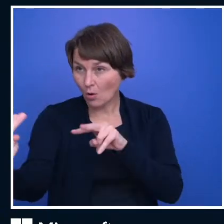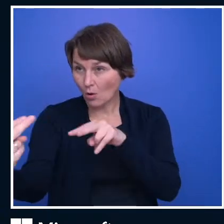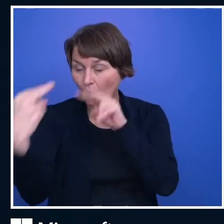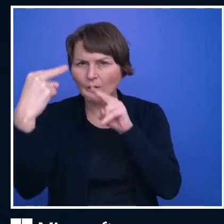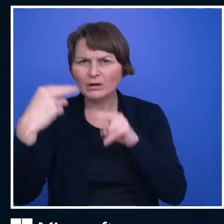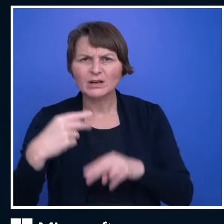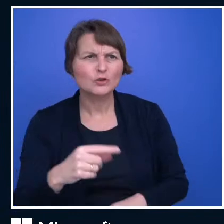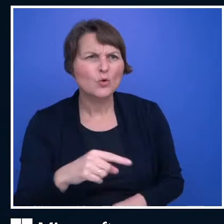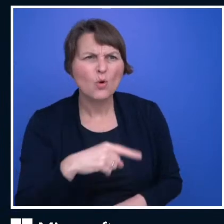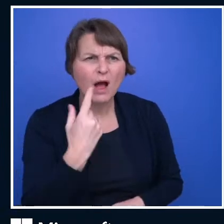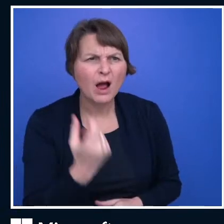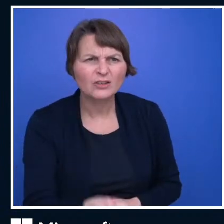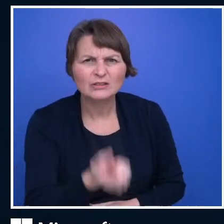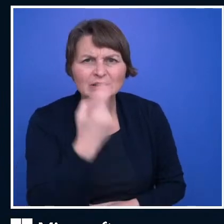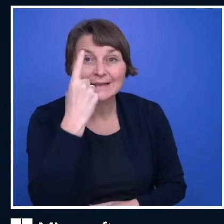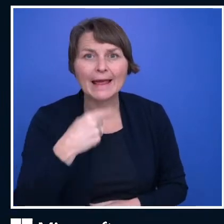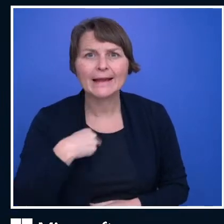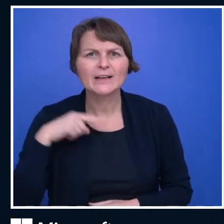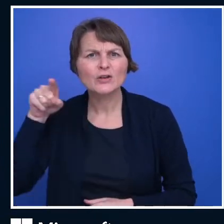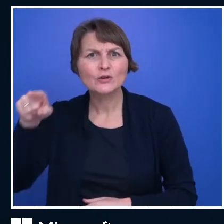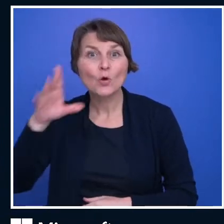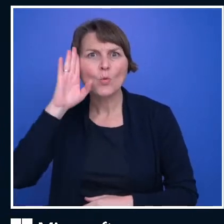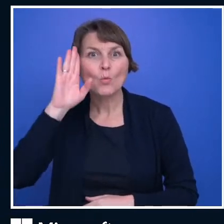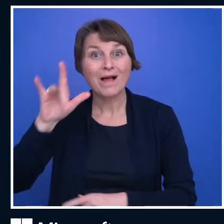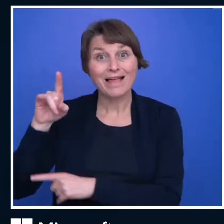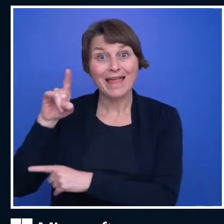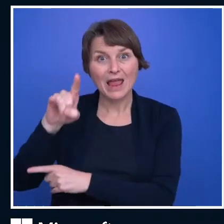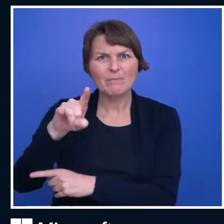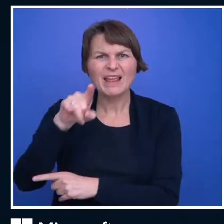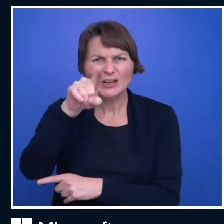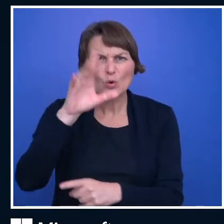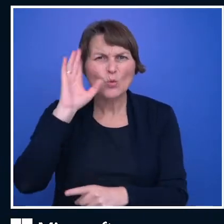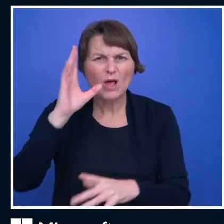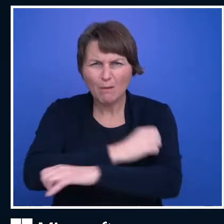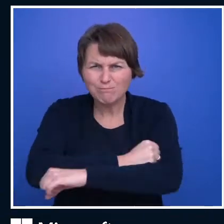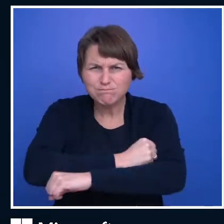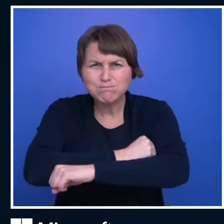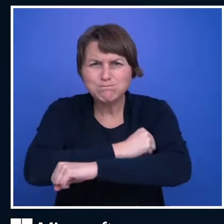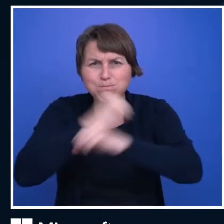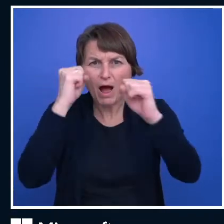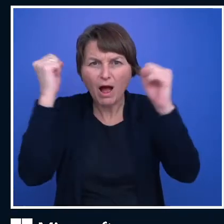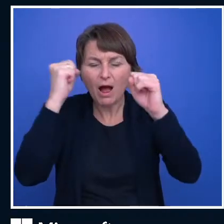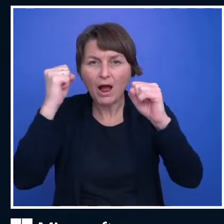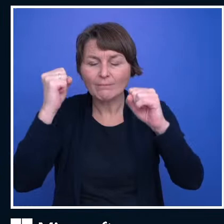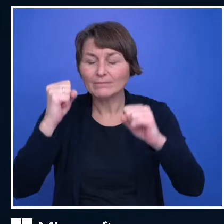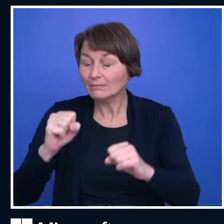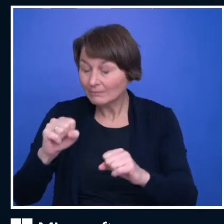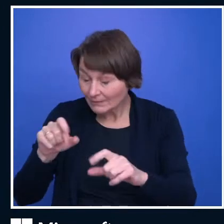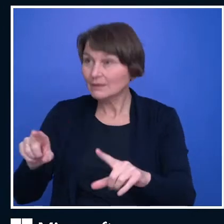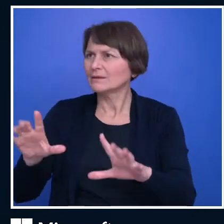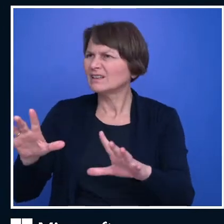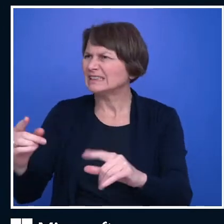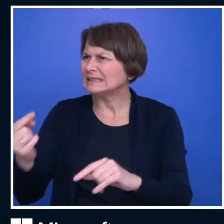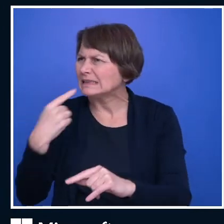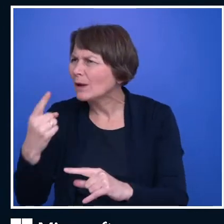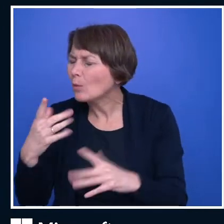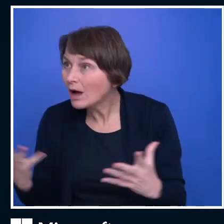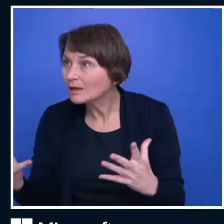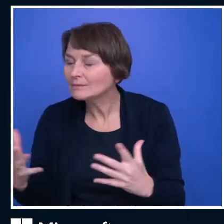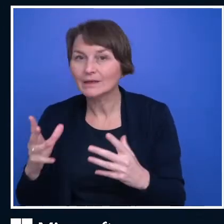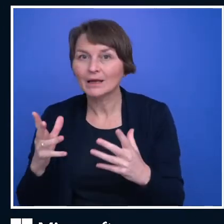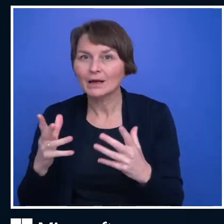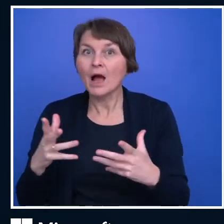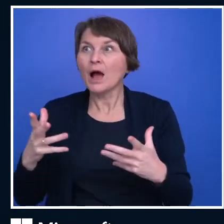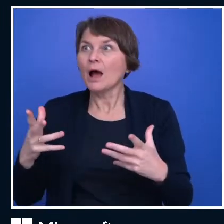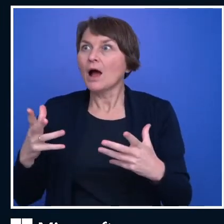We think you're going to blow up the plane." So at that point, I almost laughed in his face, but again, very constrained with my